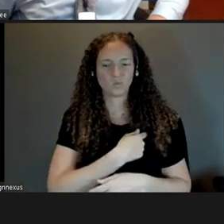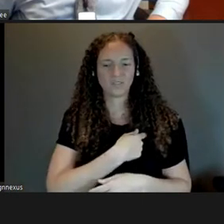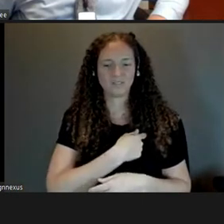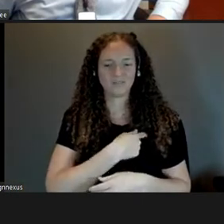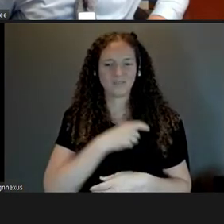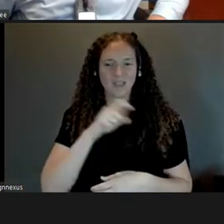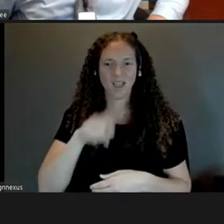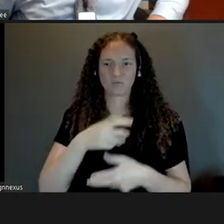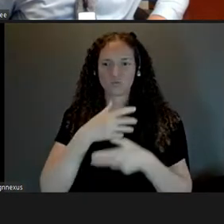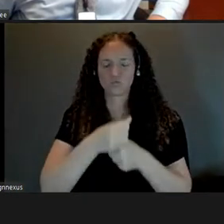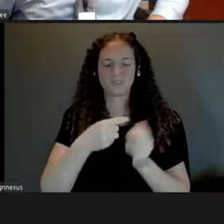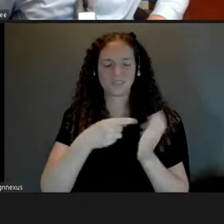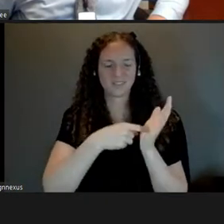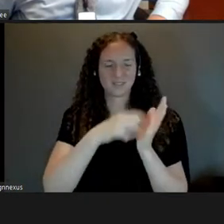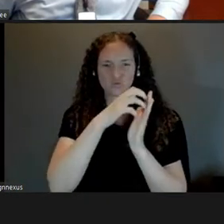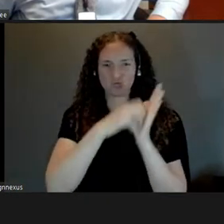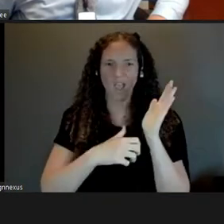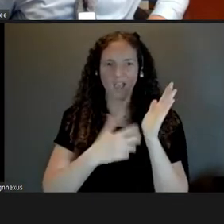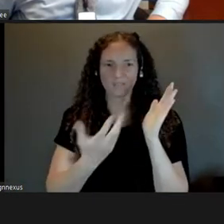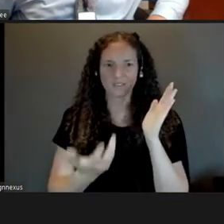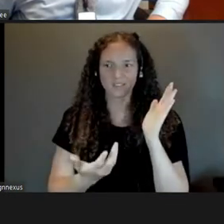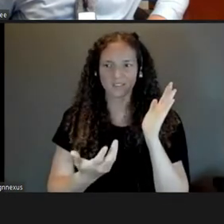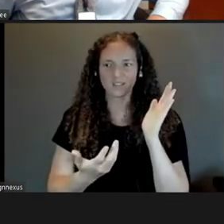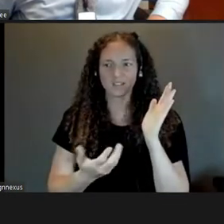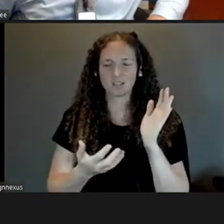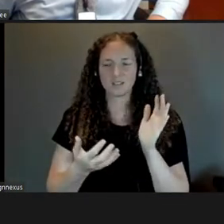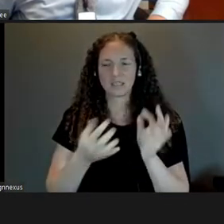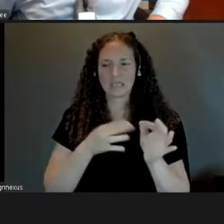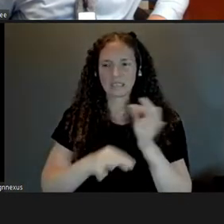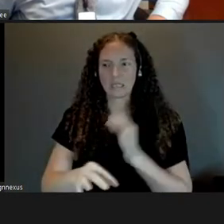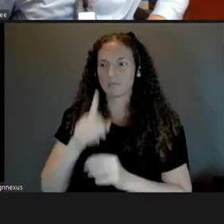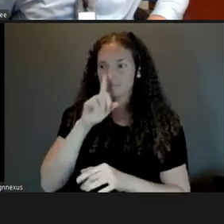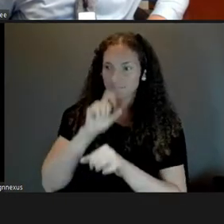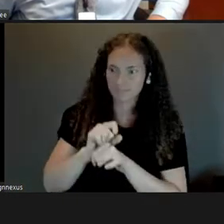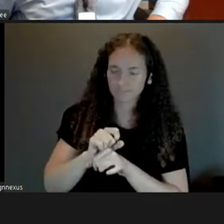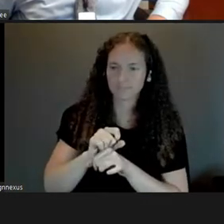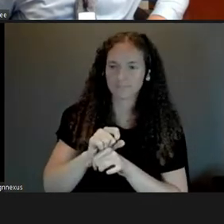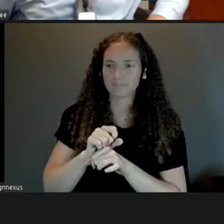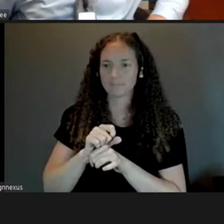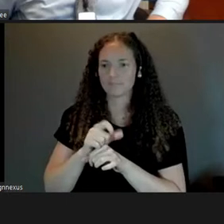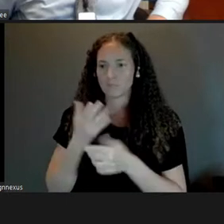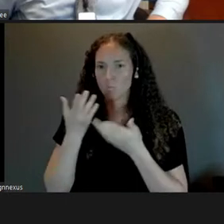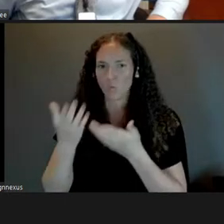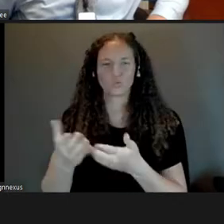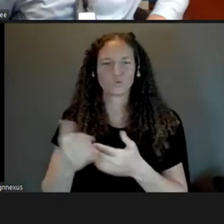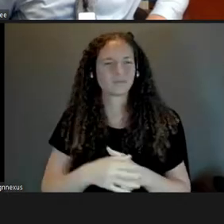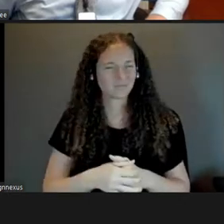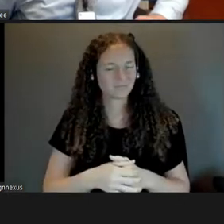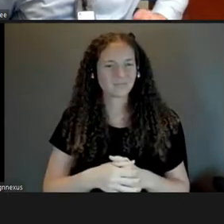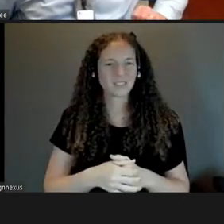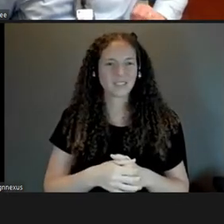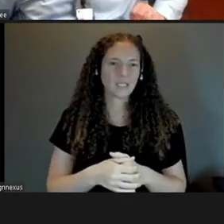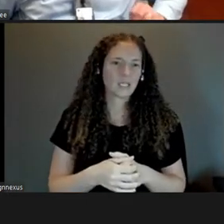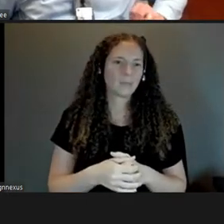the sorry, we tried, this is your proposal. You know, since we've heard, you know, this